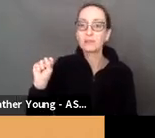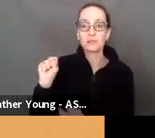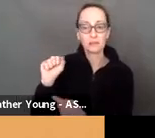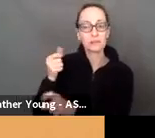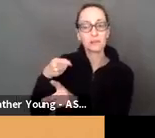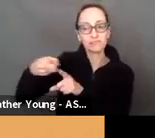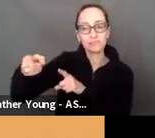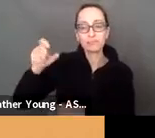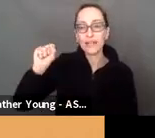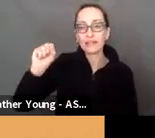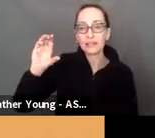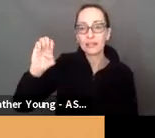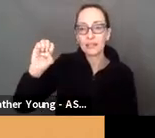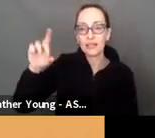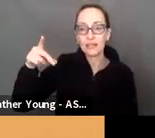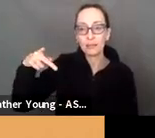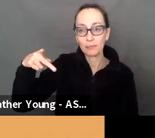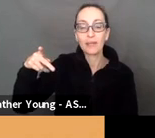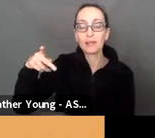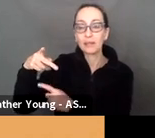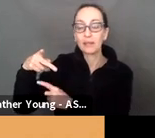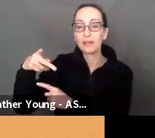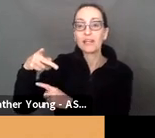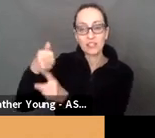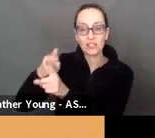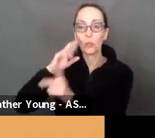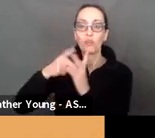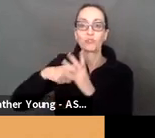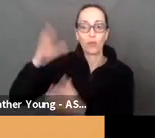get us started with the presentation.